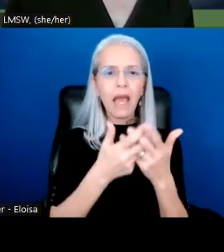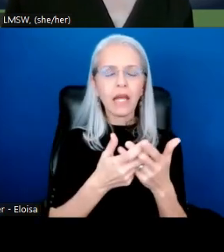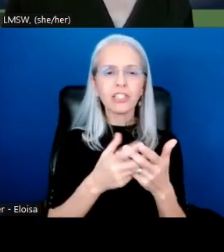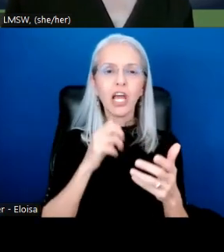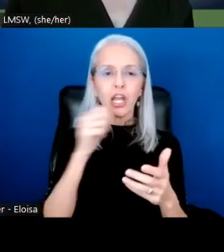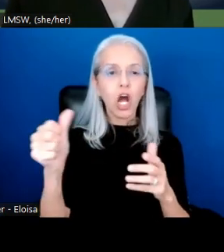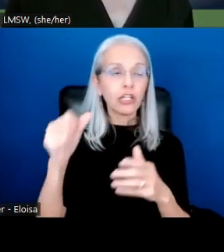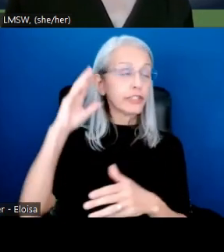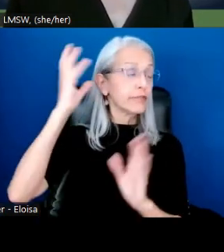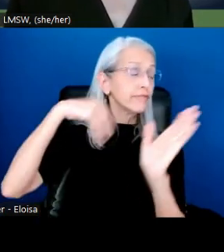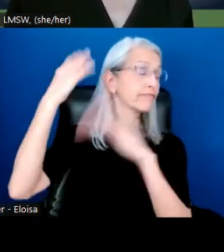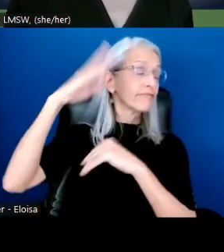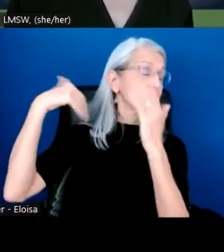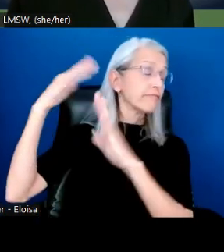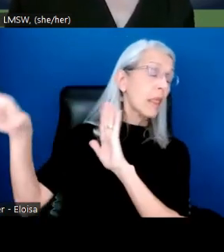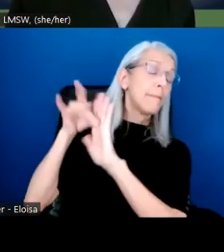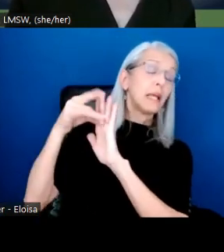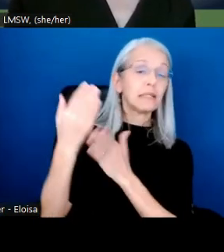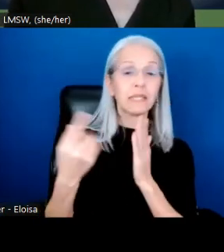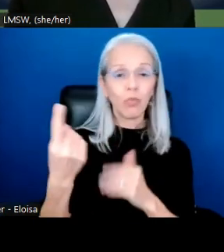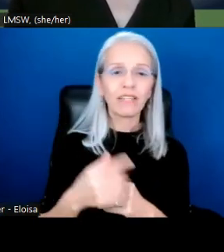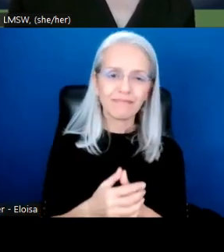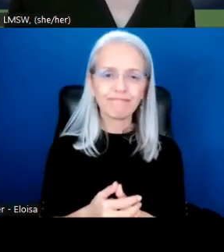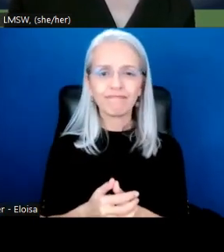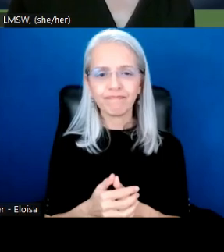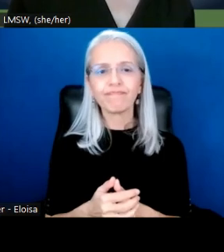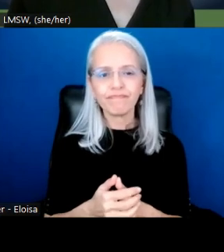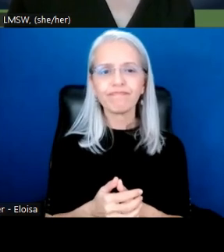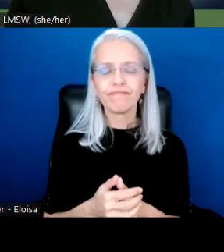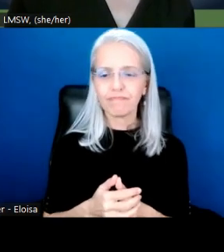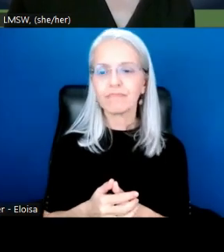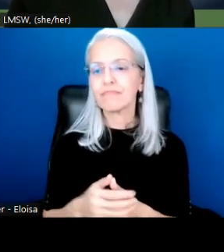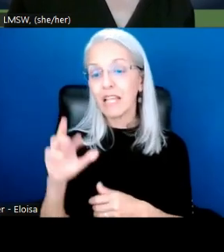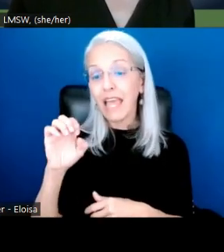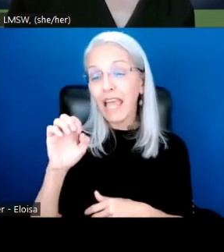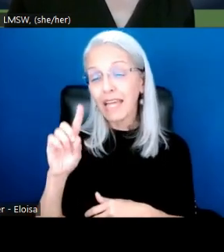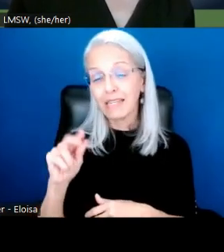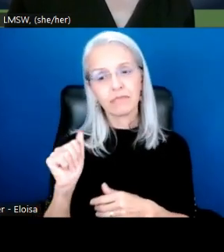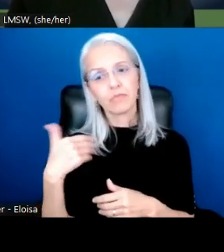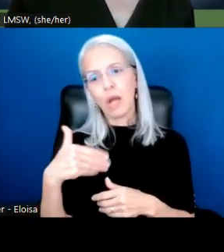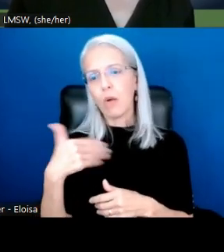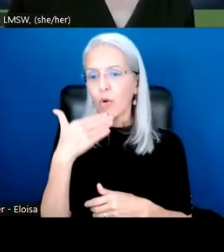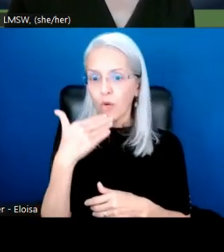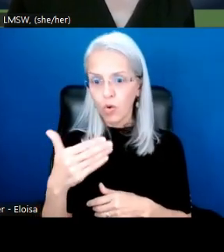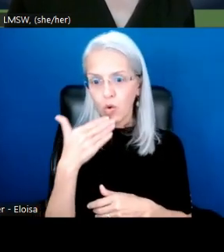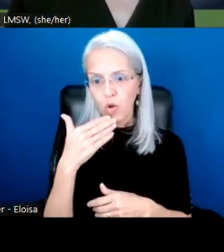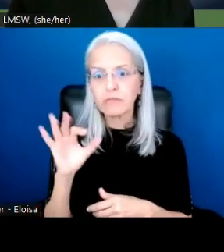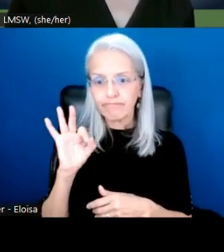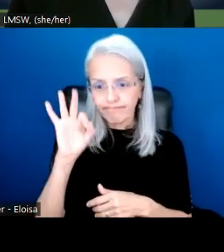finding just somebody, right? absolutely. Lots of considerations, absolutely, and those are very good